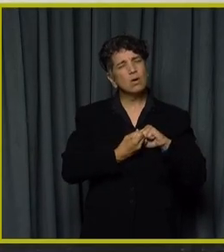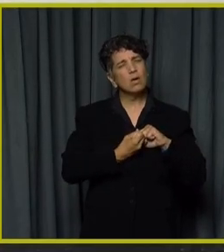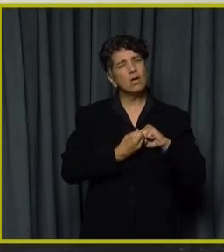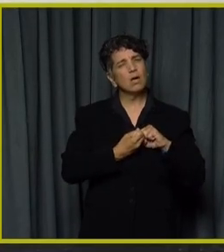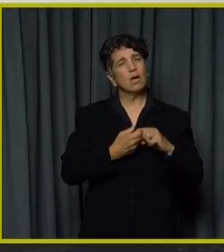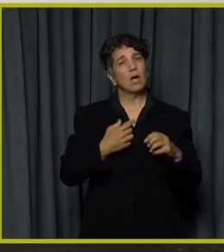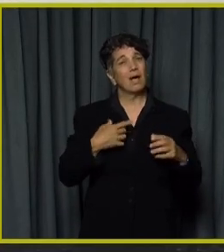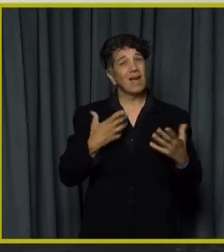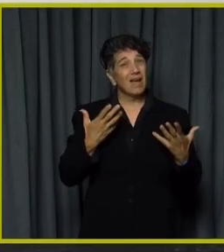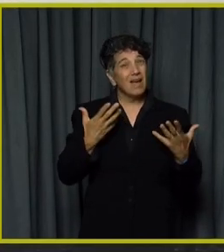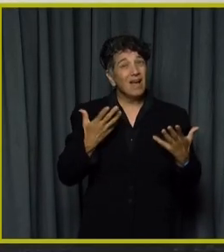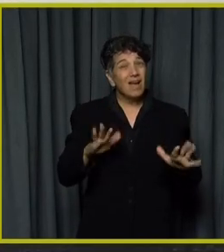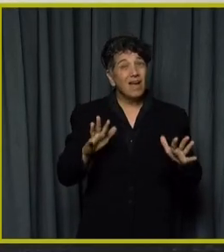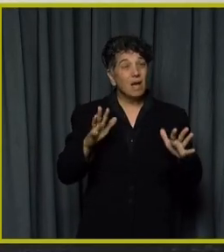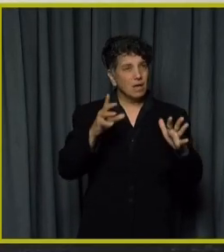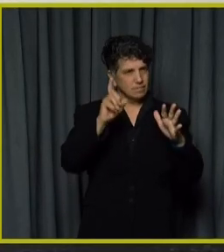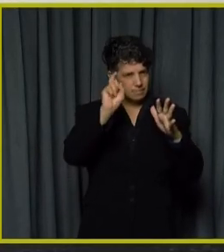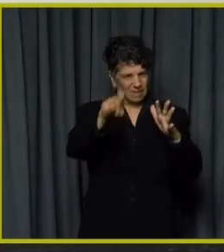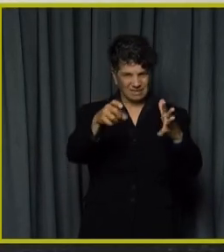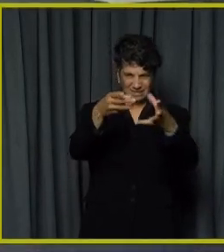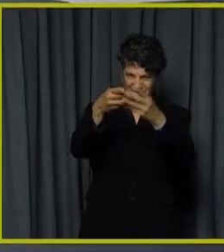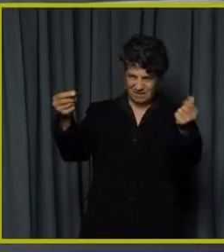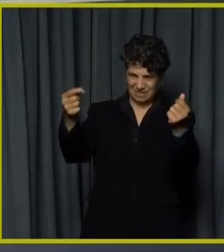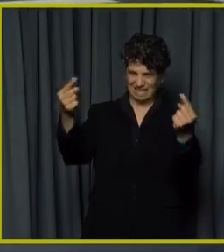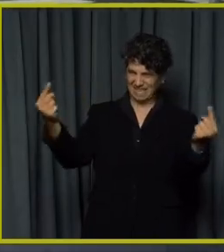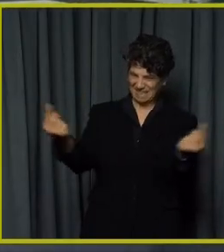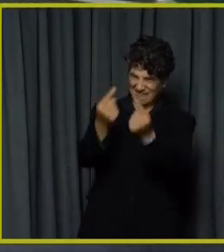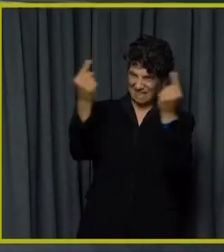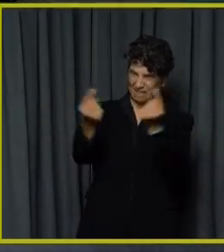sins of this country, there will be mourning every day.